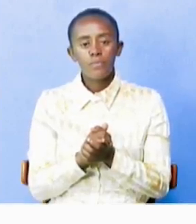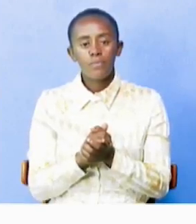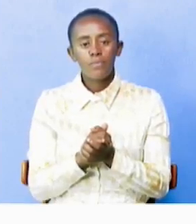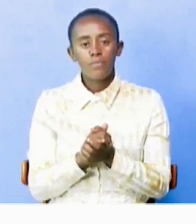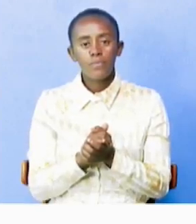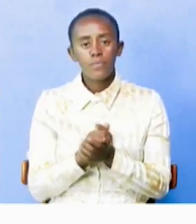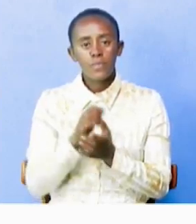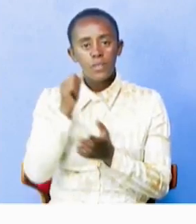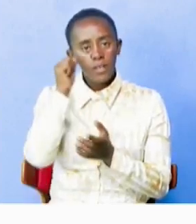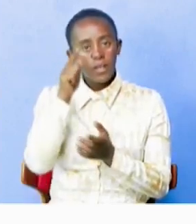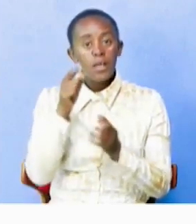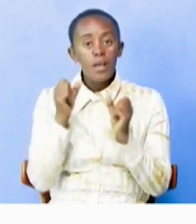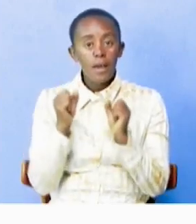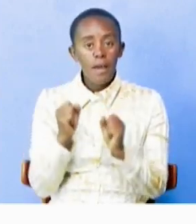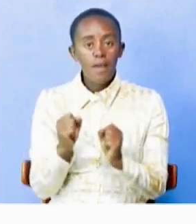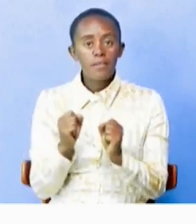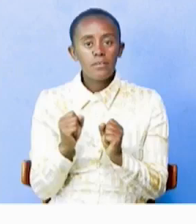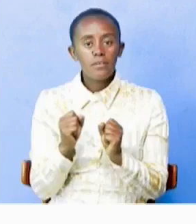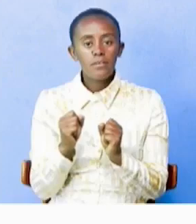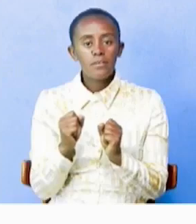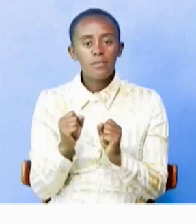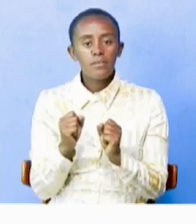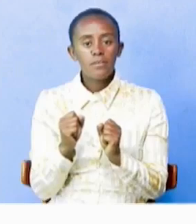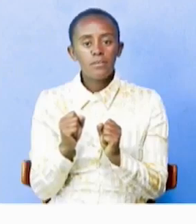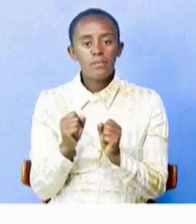He can